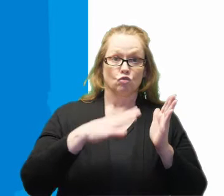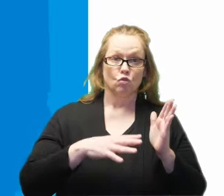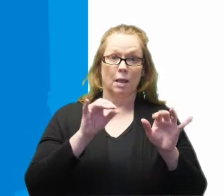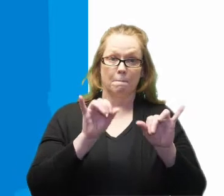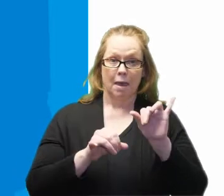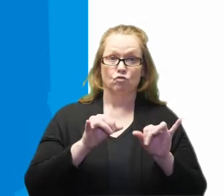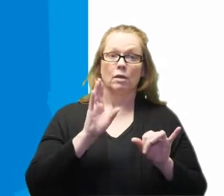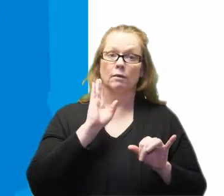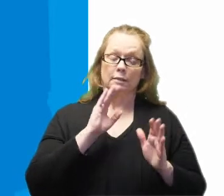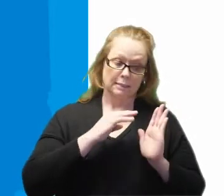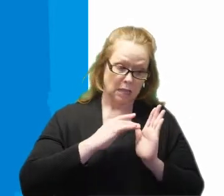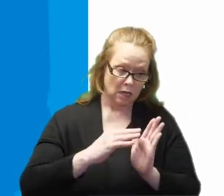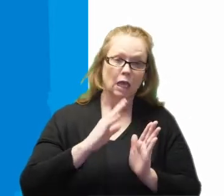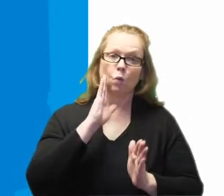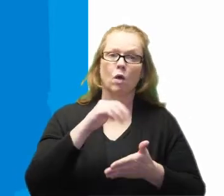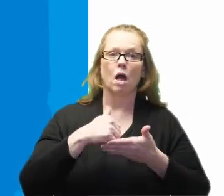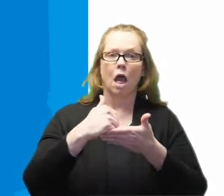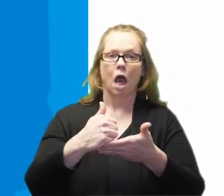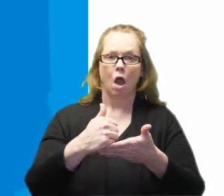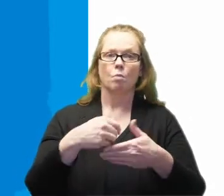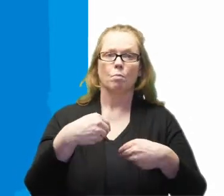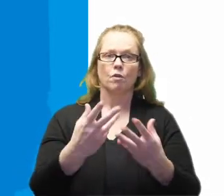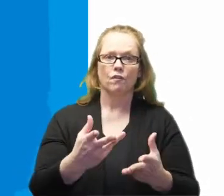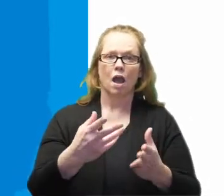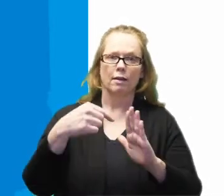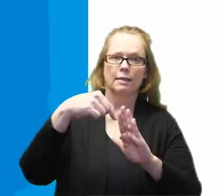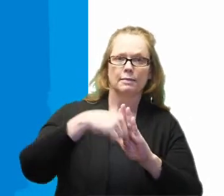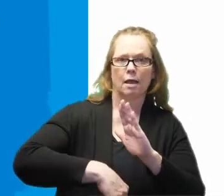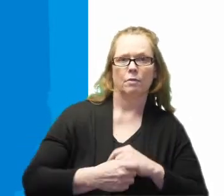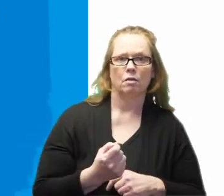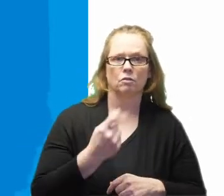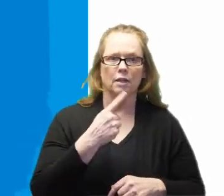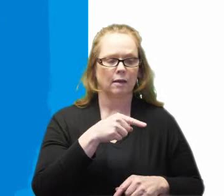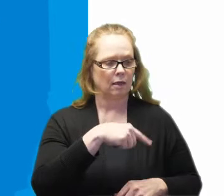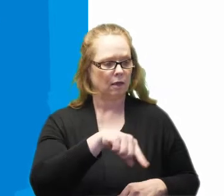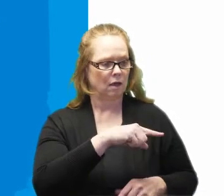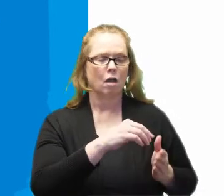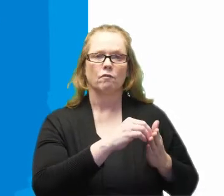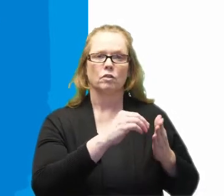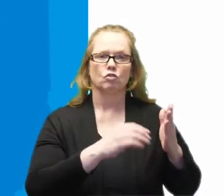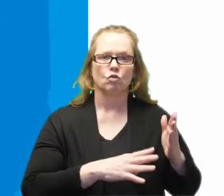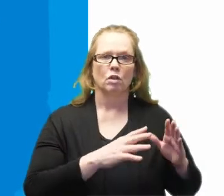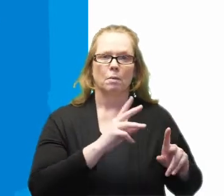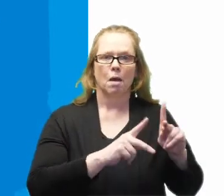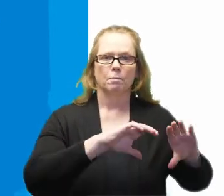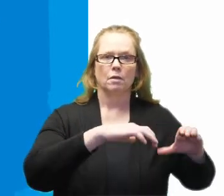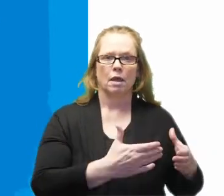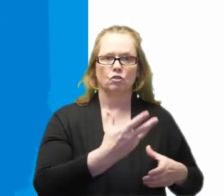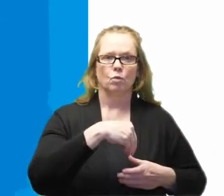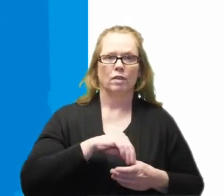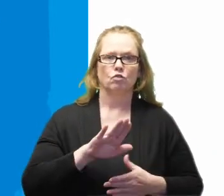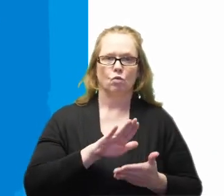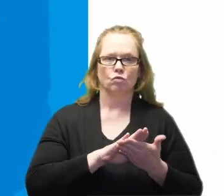Studying the student metric can help provide a more in-depth understanding of the student population in your